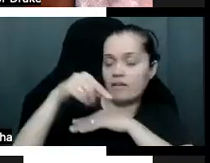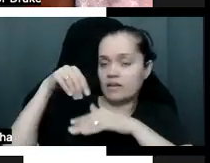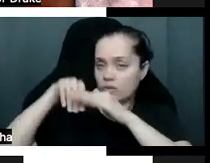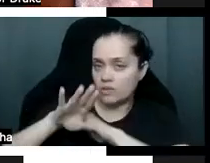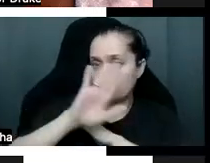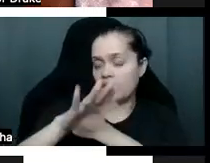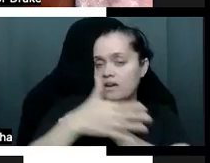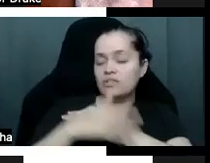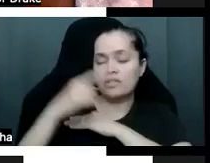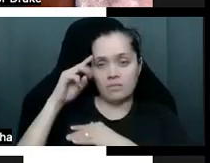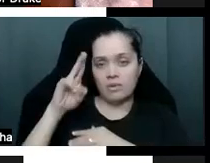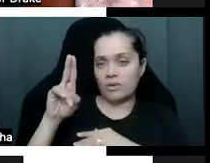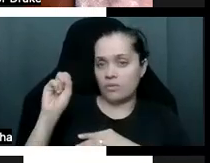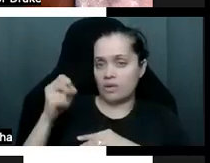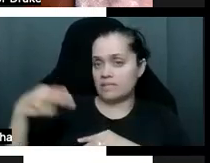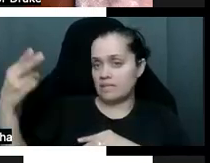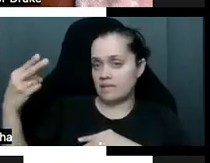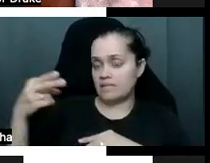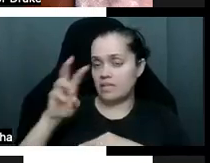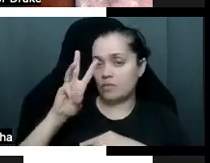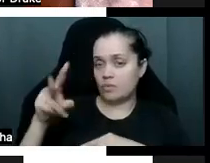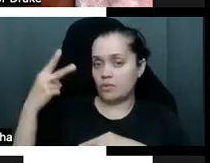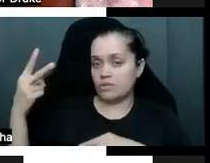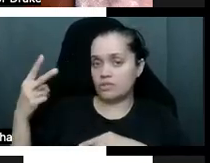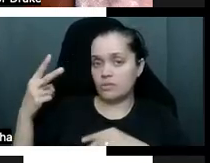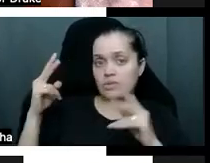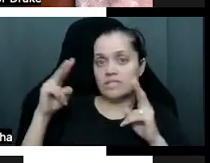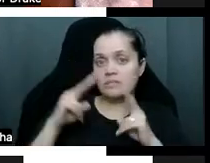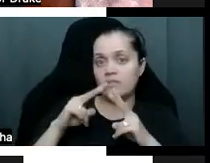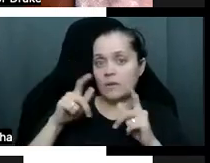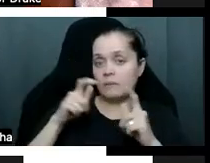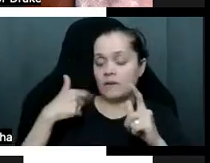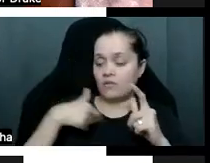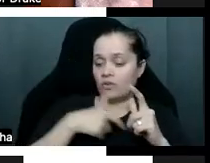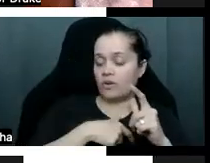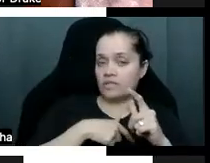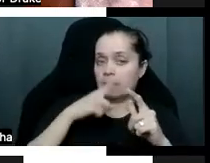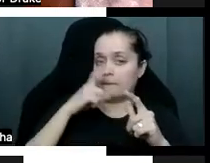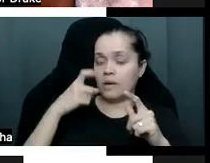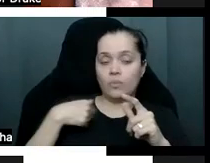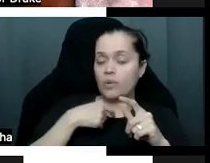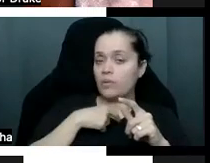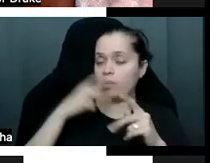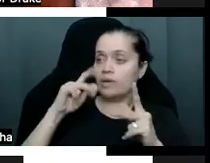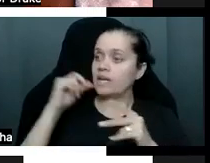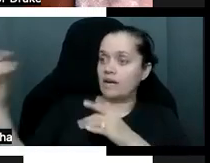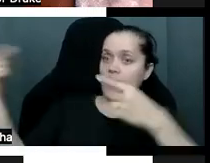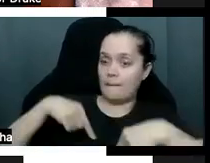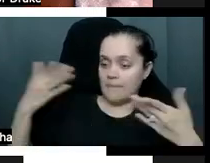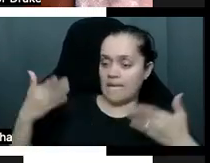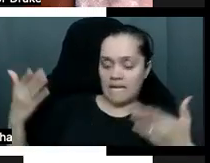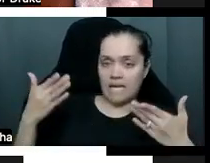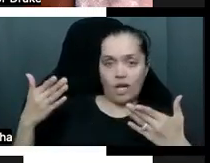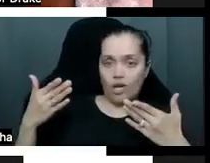Think about US history and World War II. It's a very big deal for us, but we were not invaded. The